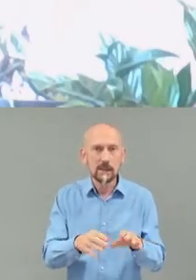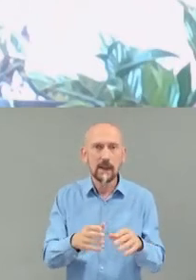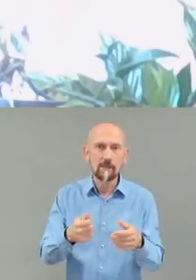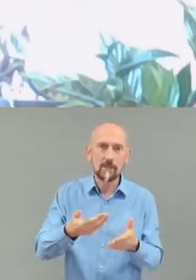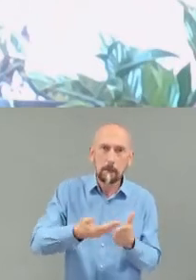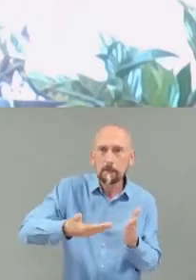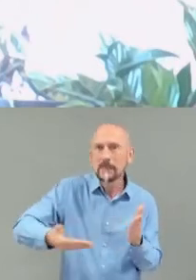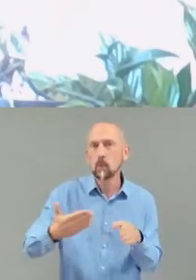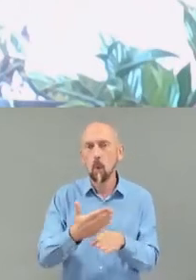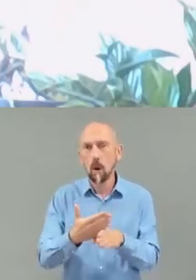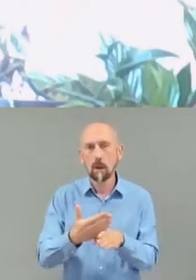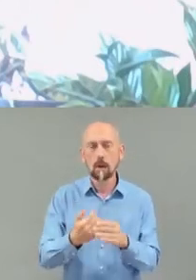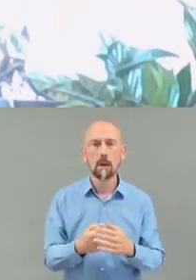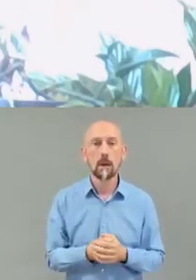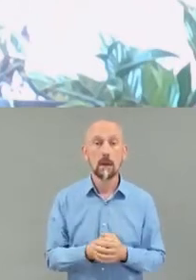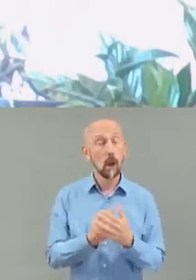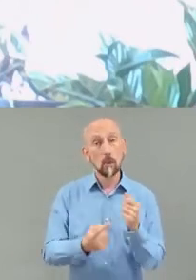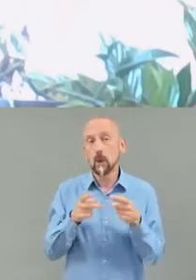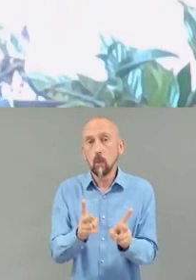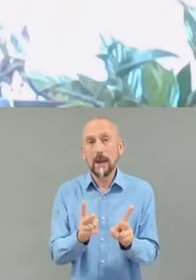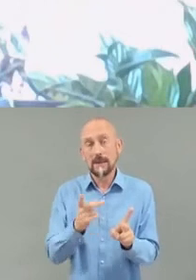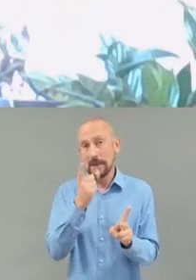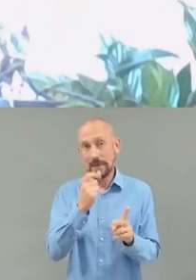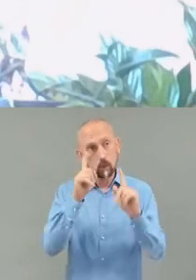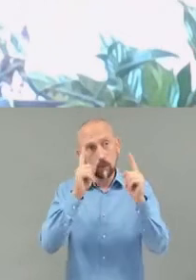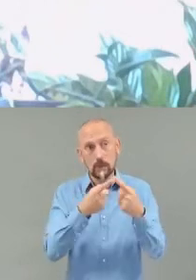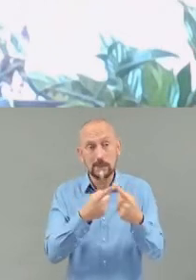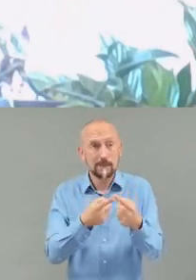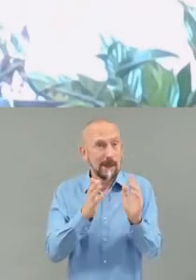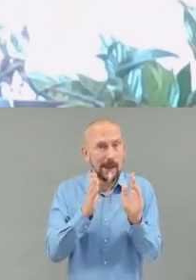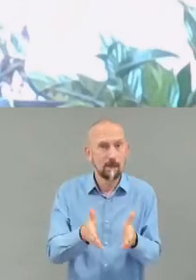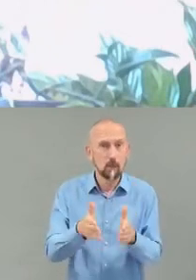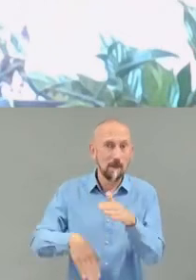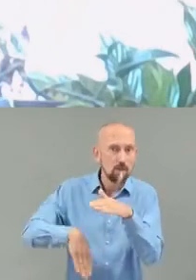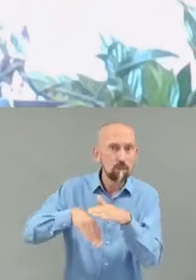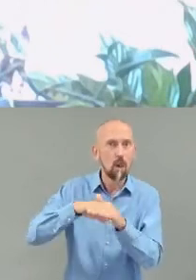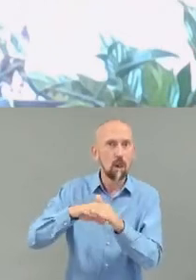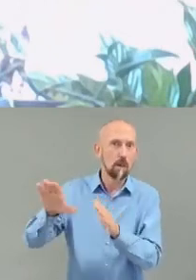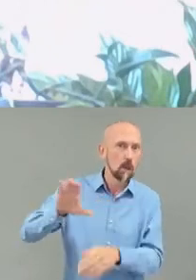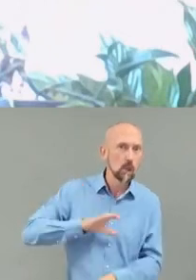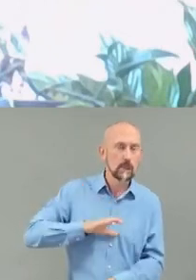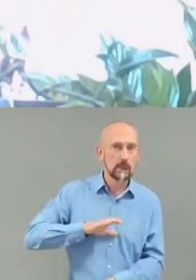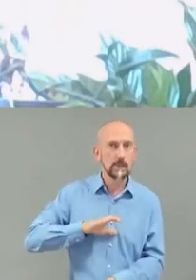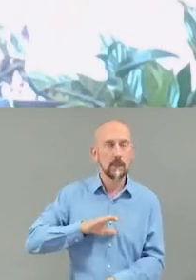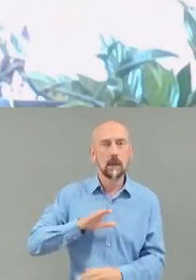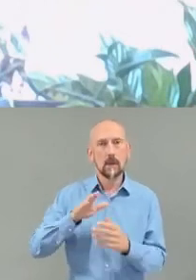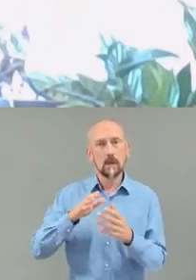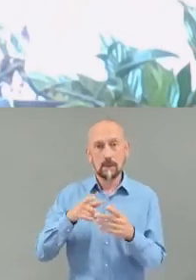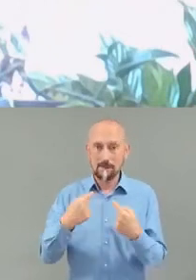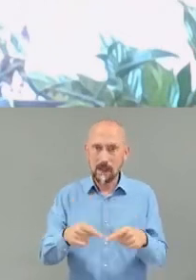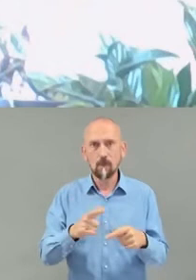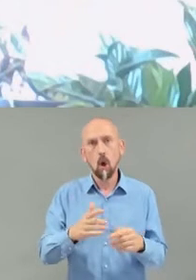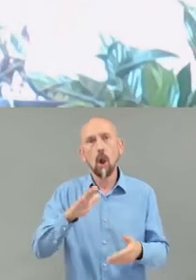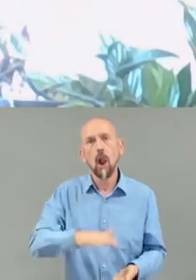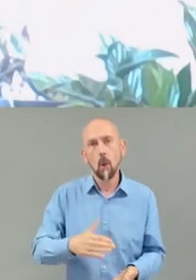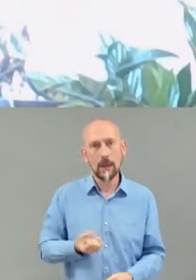to university was through full bursaries that were available for low-income families. Without the structure of a